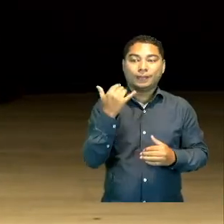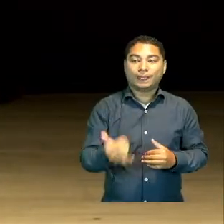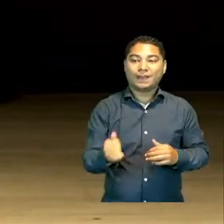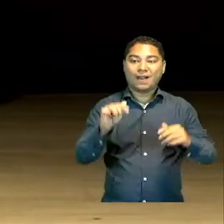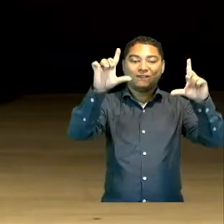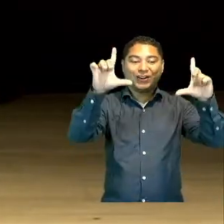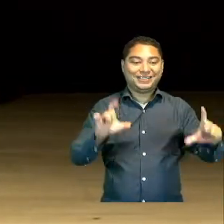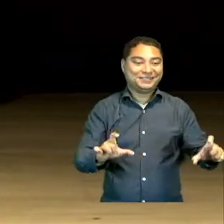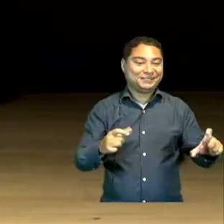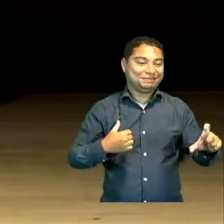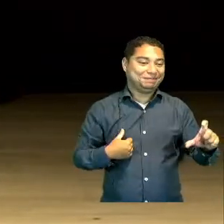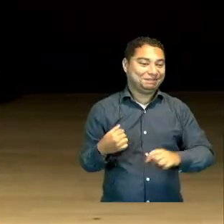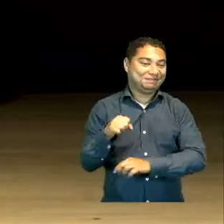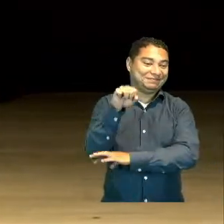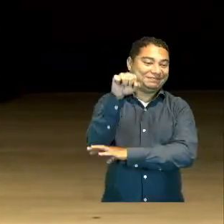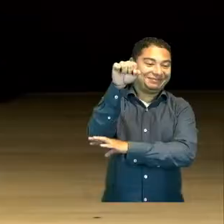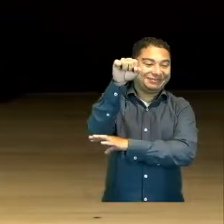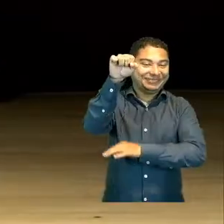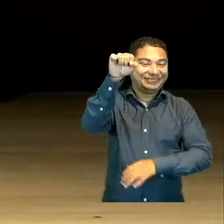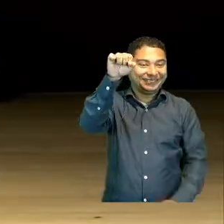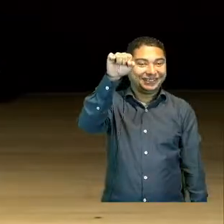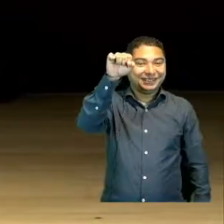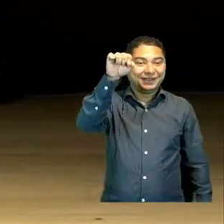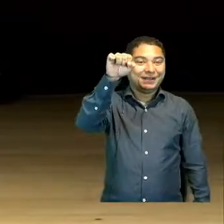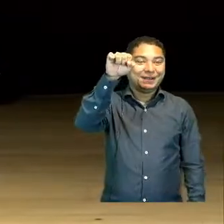Let's do this picture one more time.